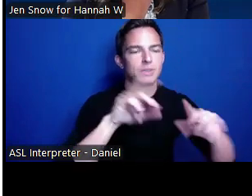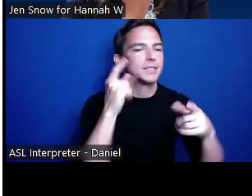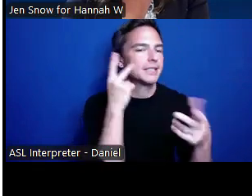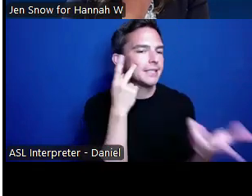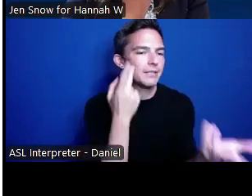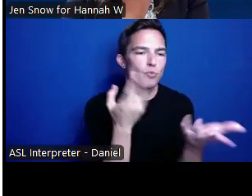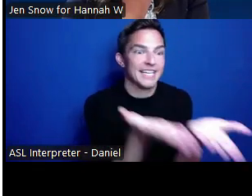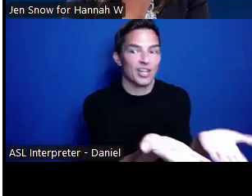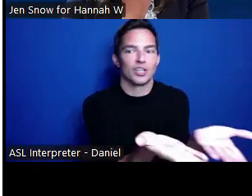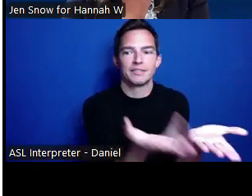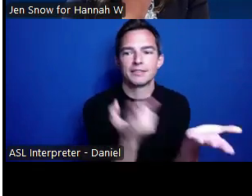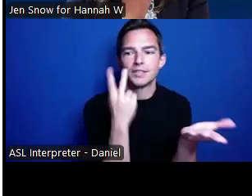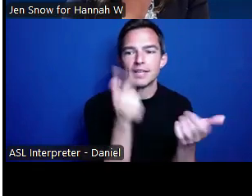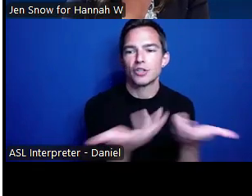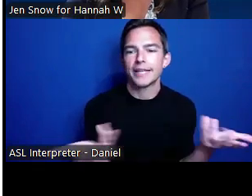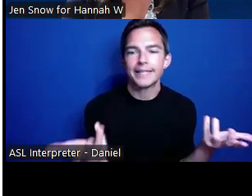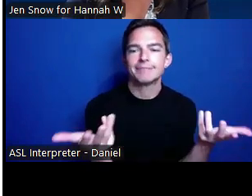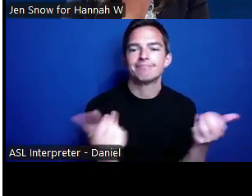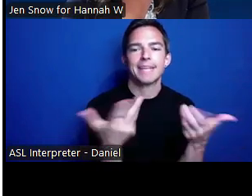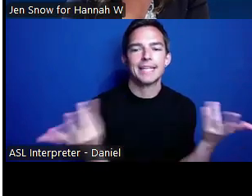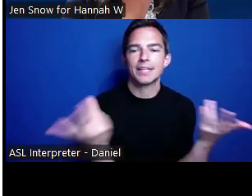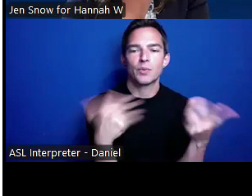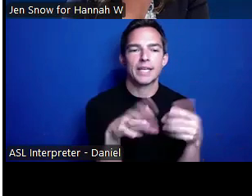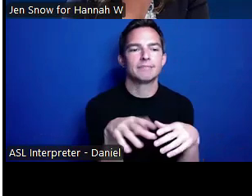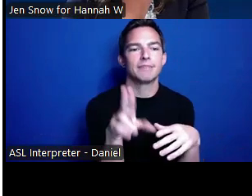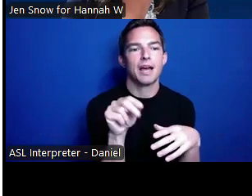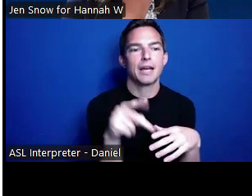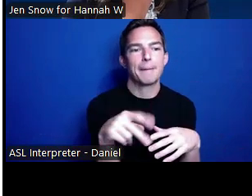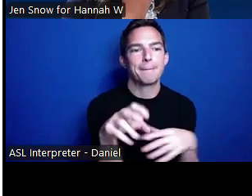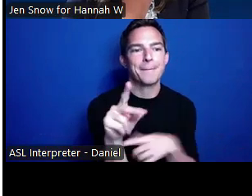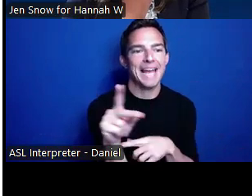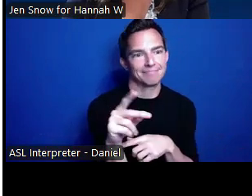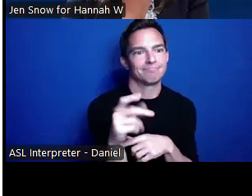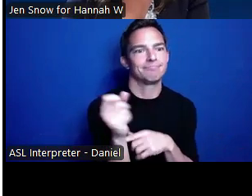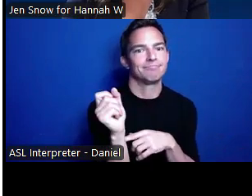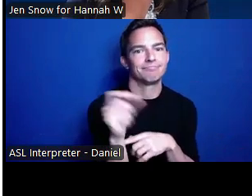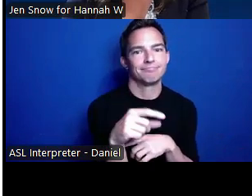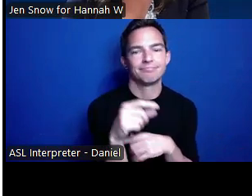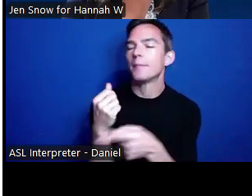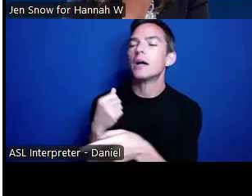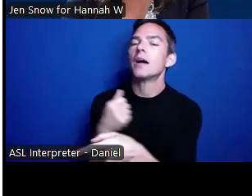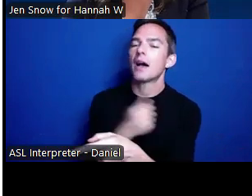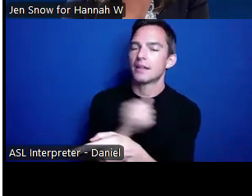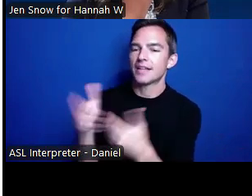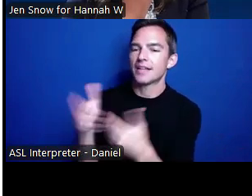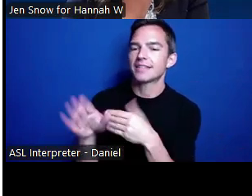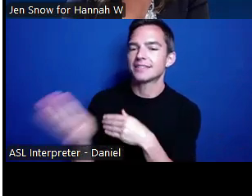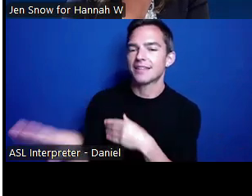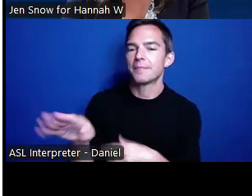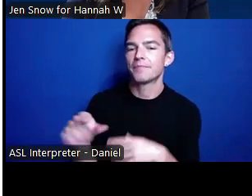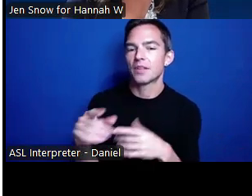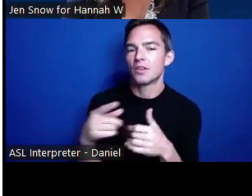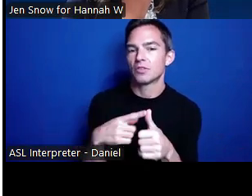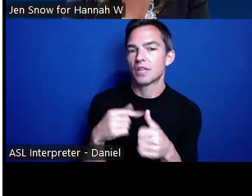what's here and see if there's anything here that we can unpack. I love that as a next step because number one, I love